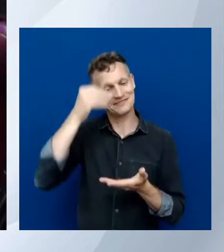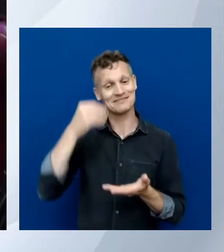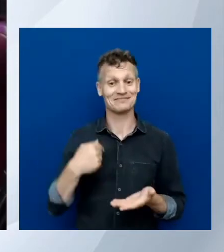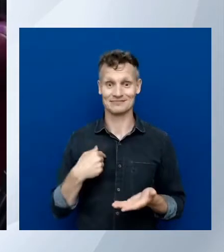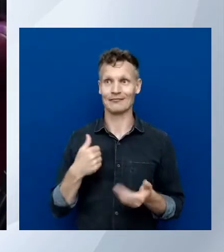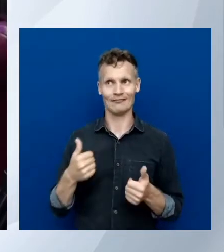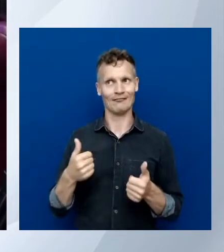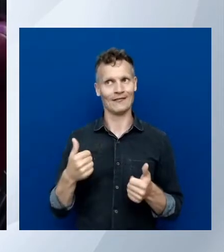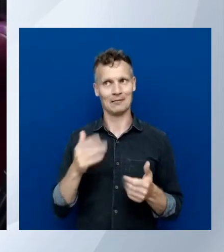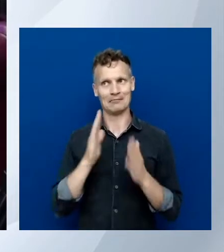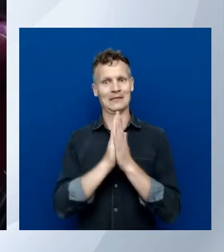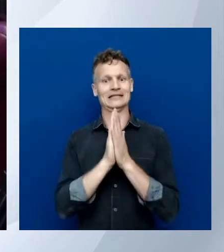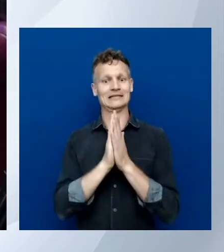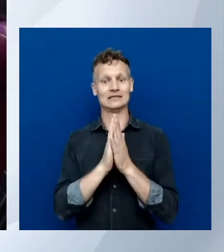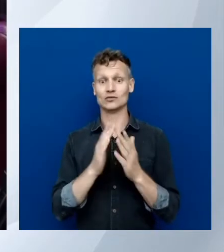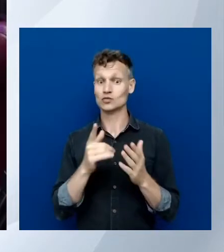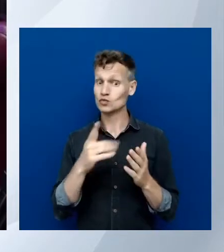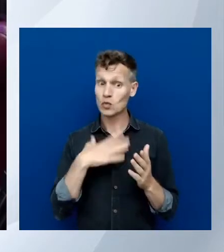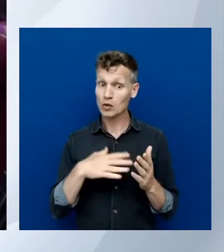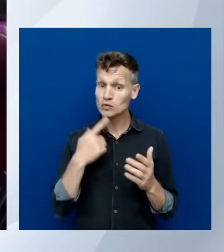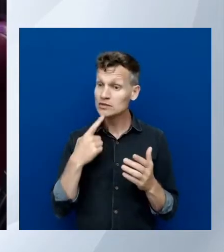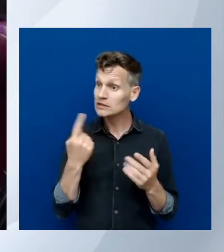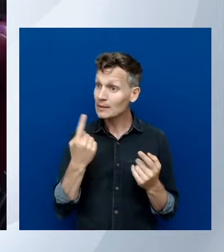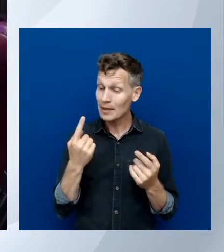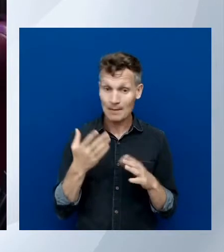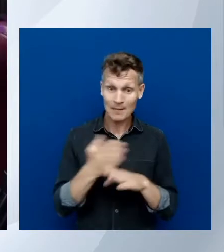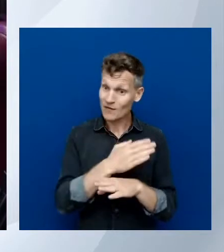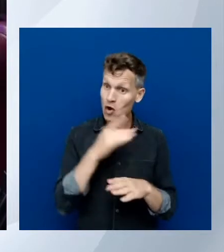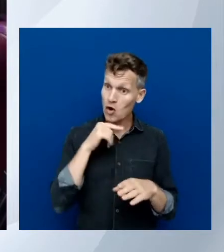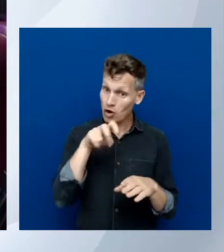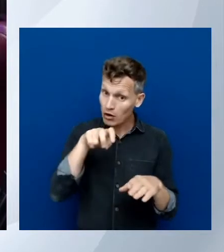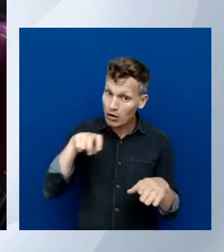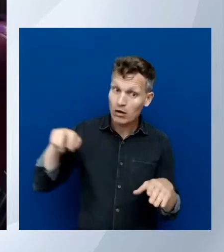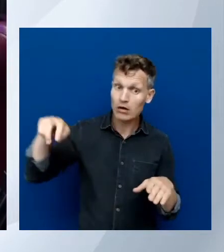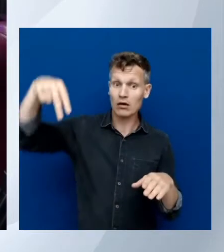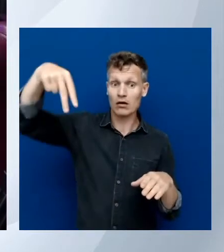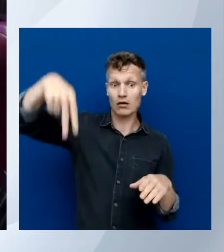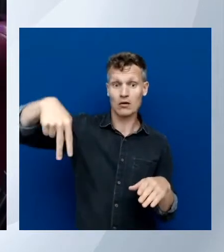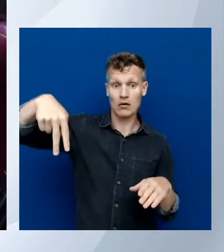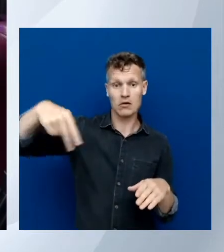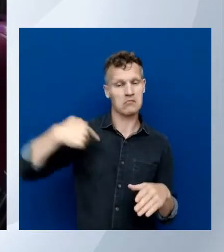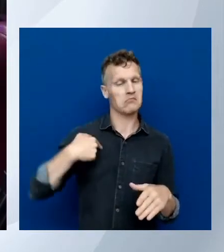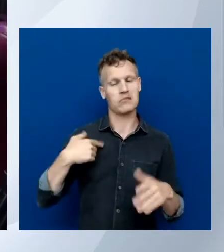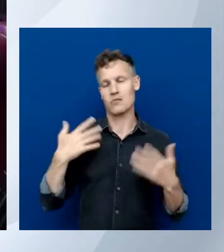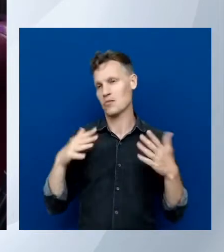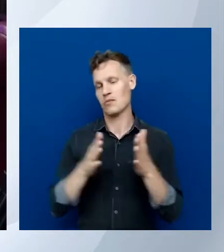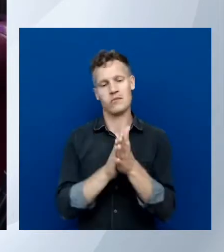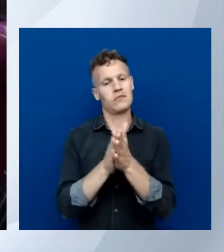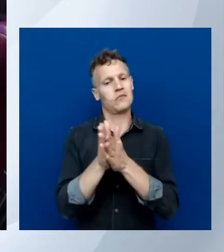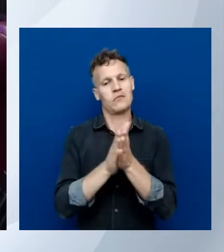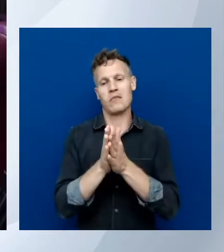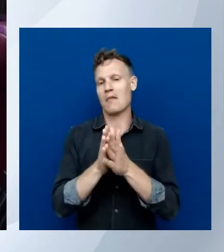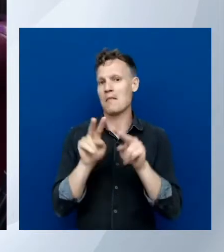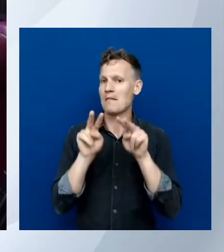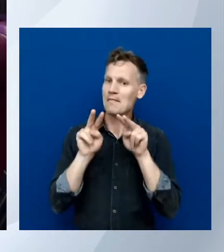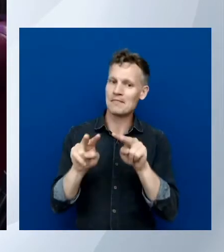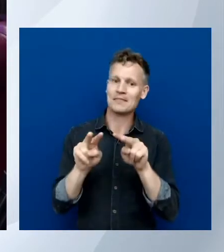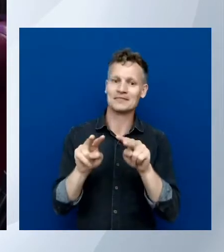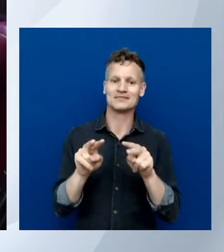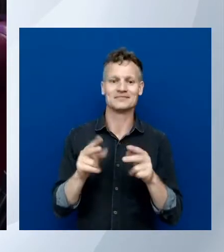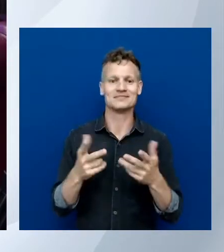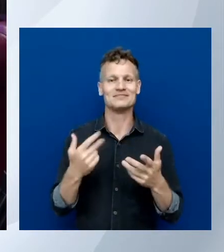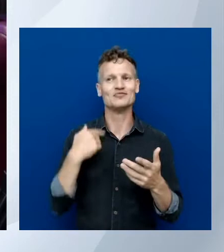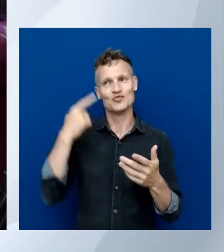say before Daniel goes on the stage? Suus? I'm totally looking forward to this call. I've known Daniel for a while now